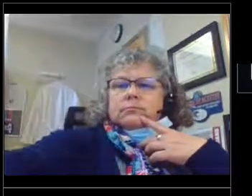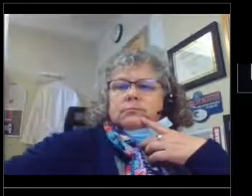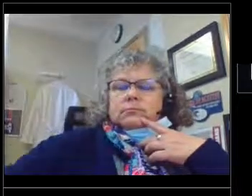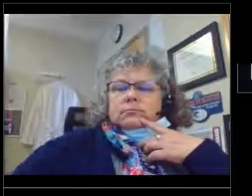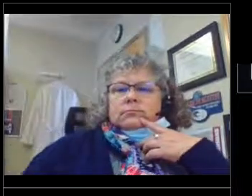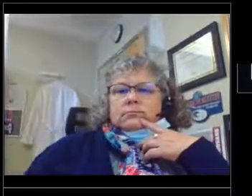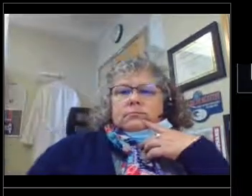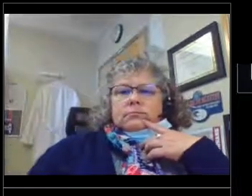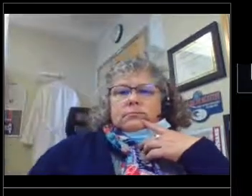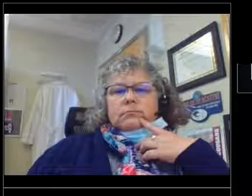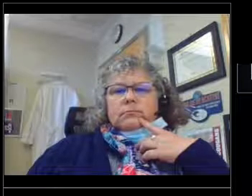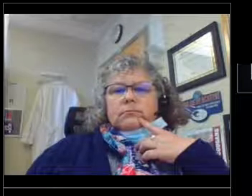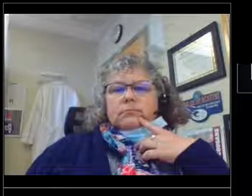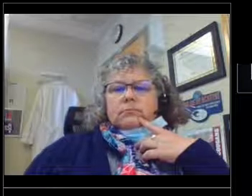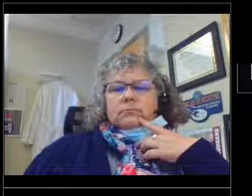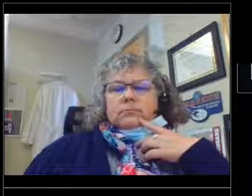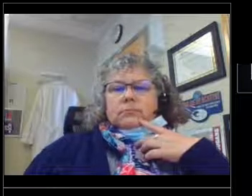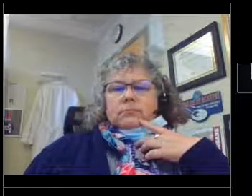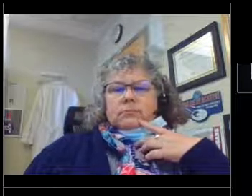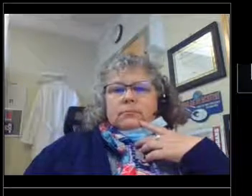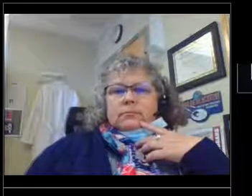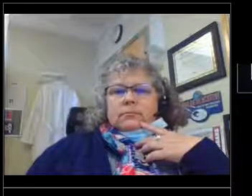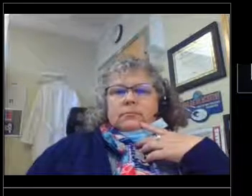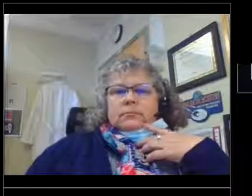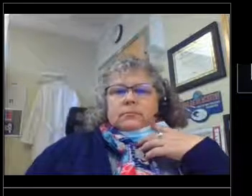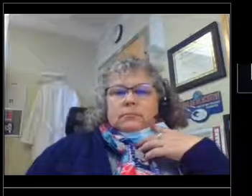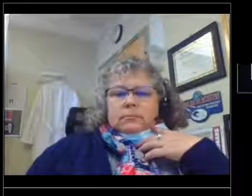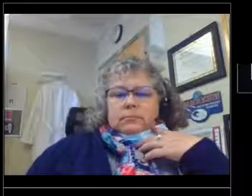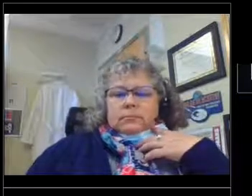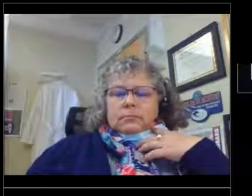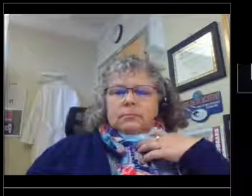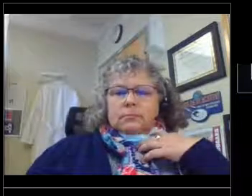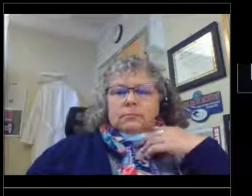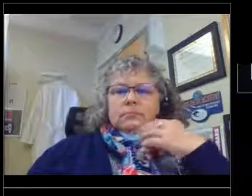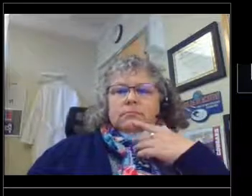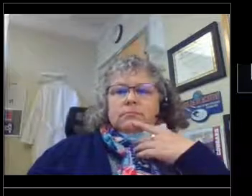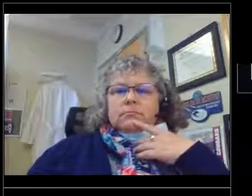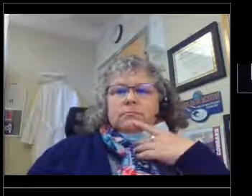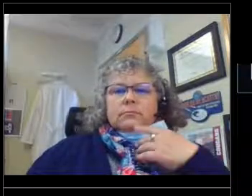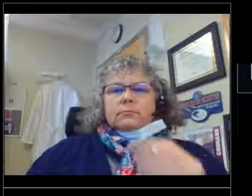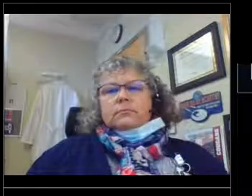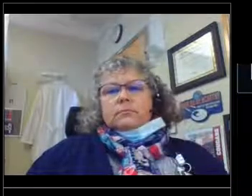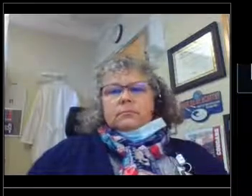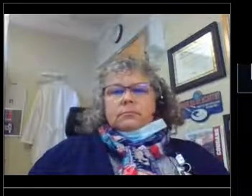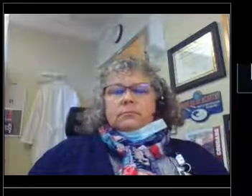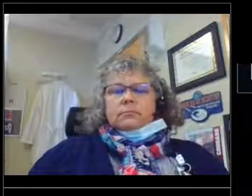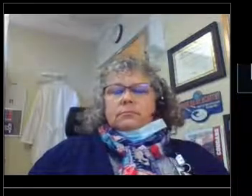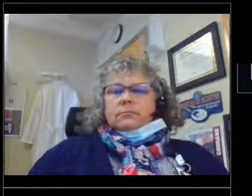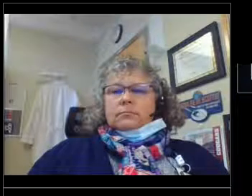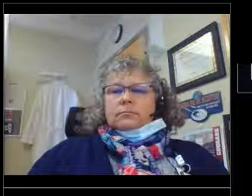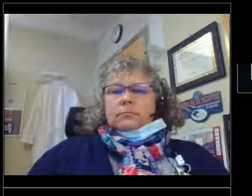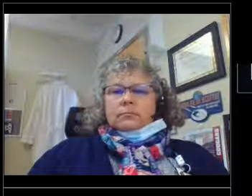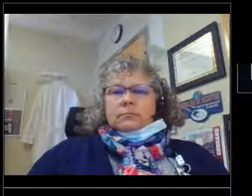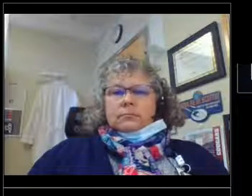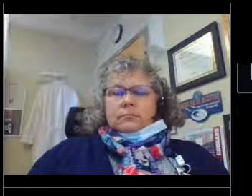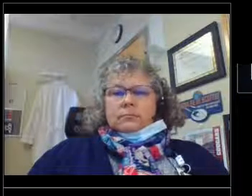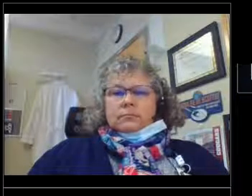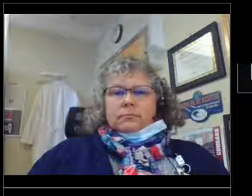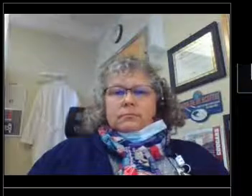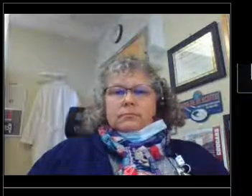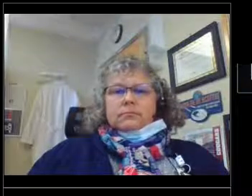just to find out, what the supervising physician knows about the situation, and what